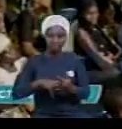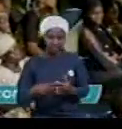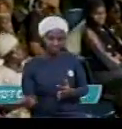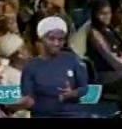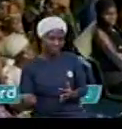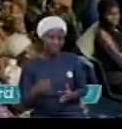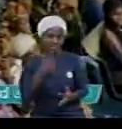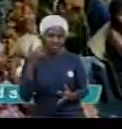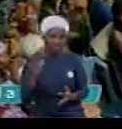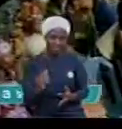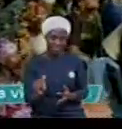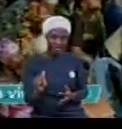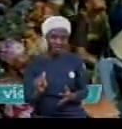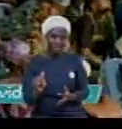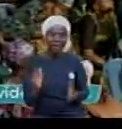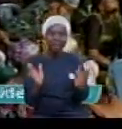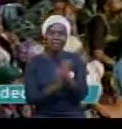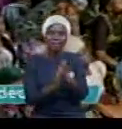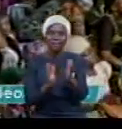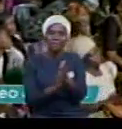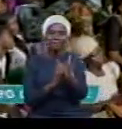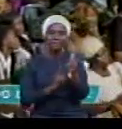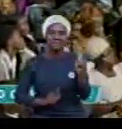forever. Praise the Lord.